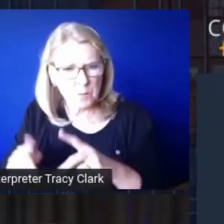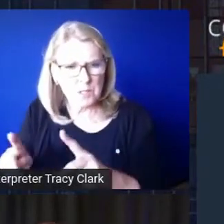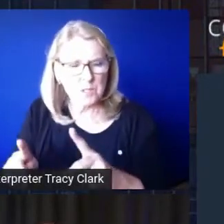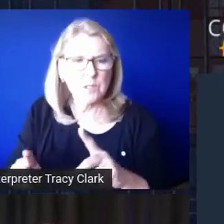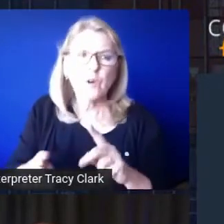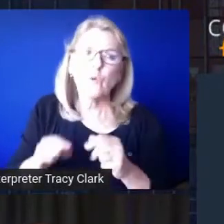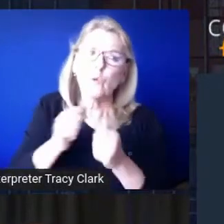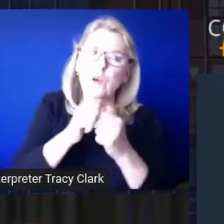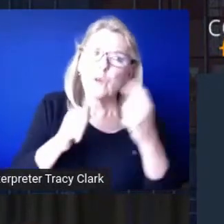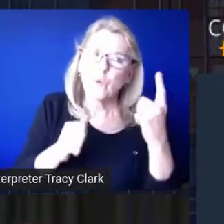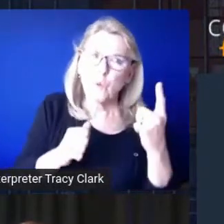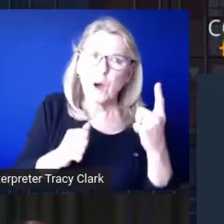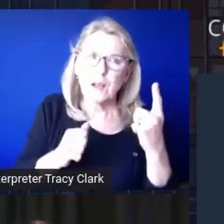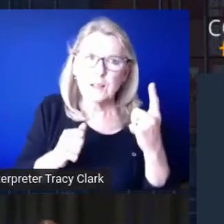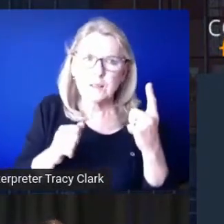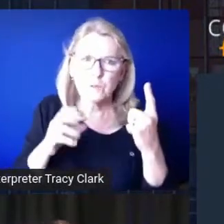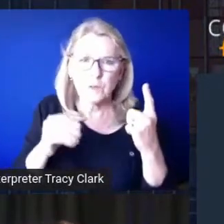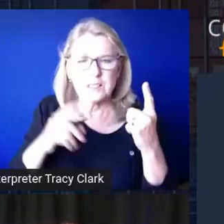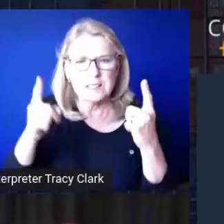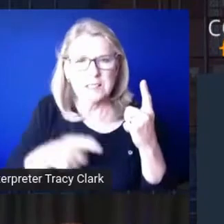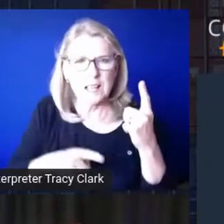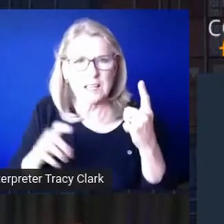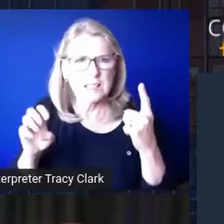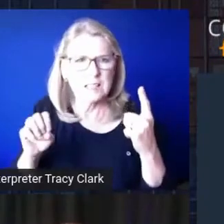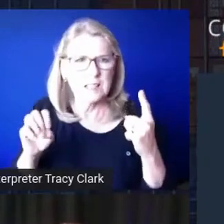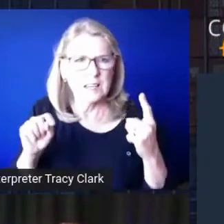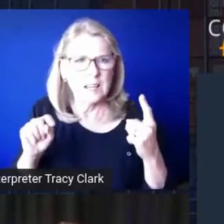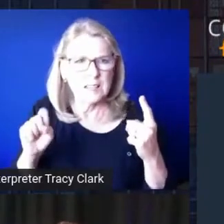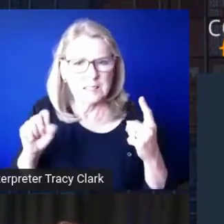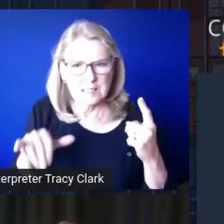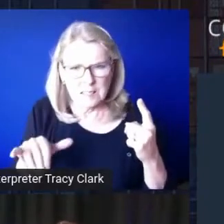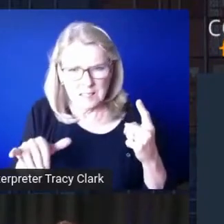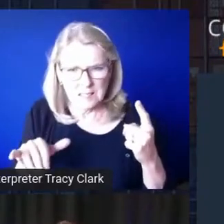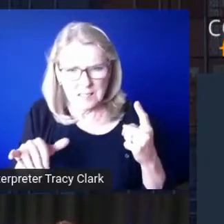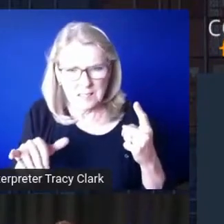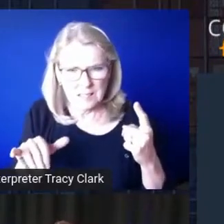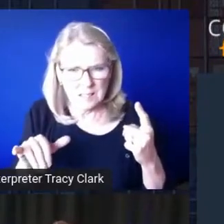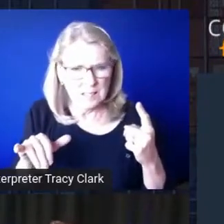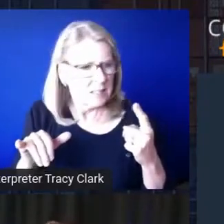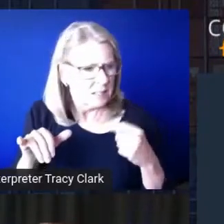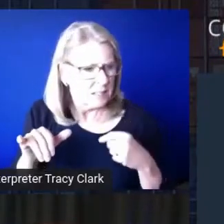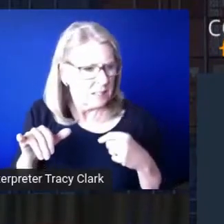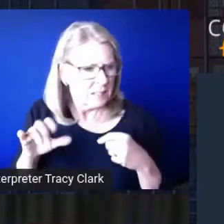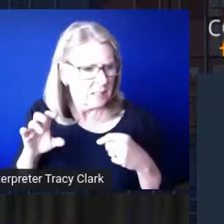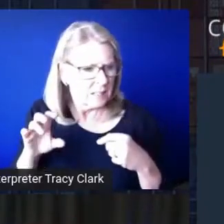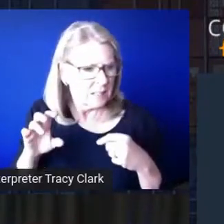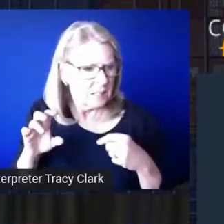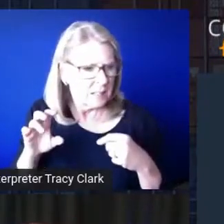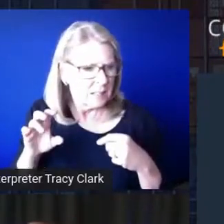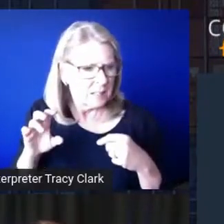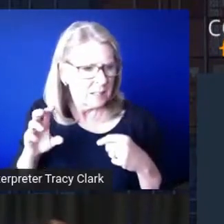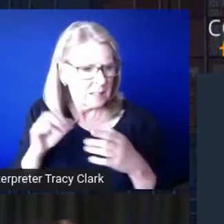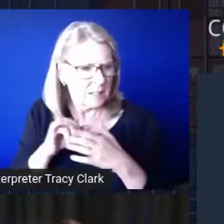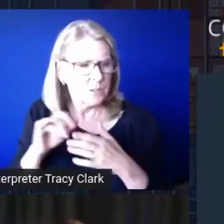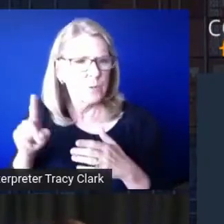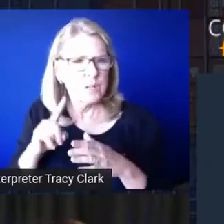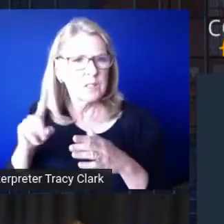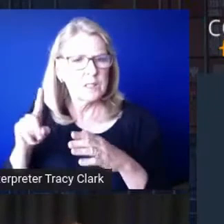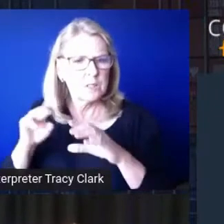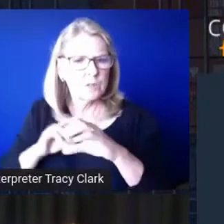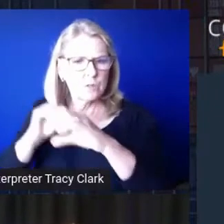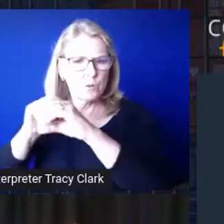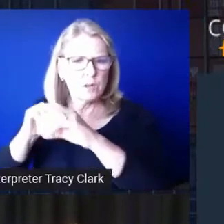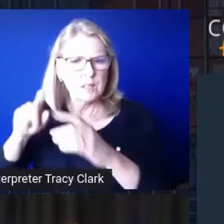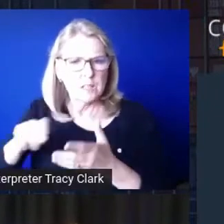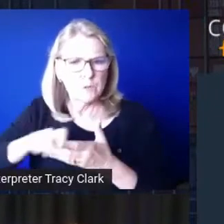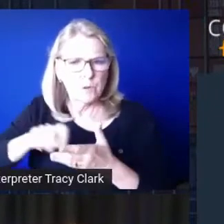all the configuration needed for the applications and binaries on the OS, that's where that's basically stored and needs to be writable when you boot